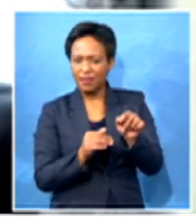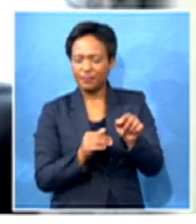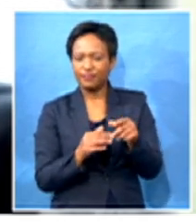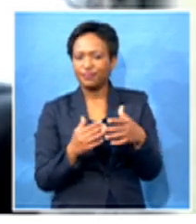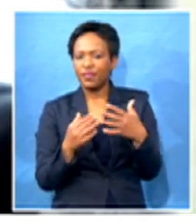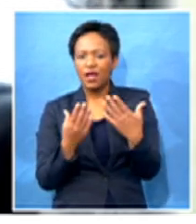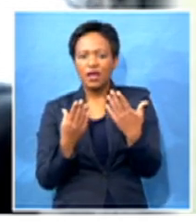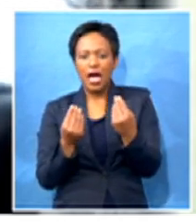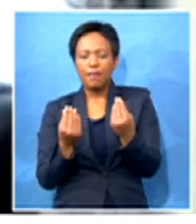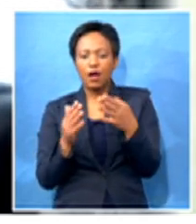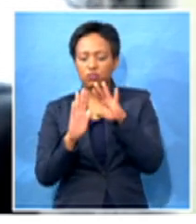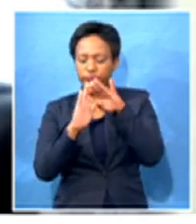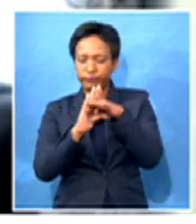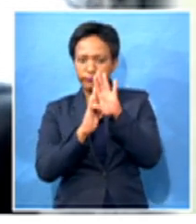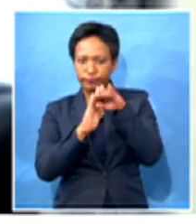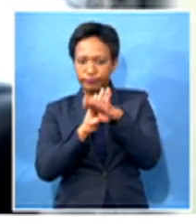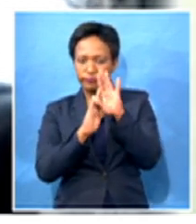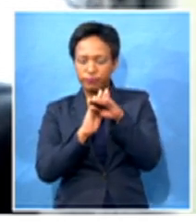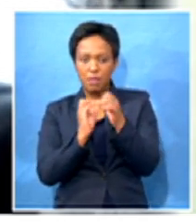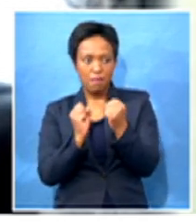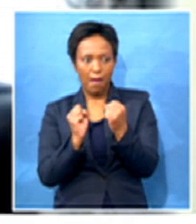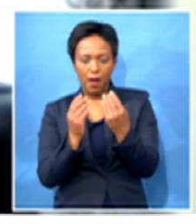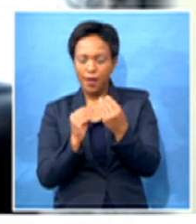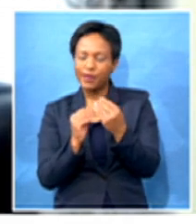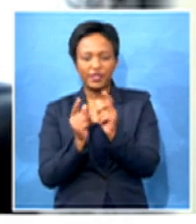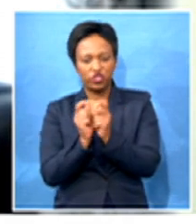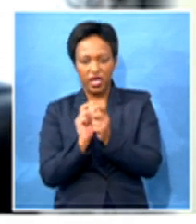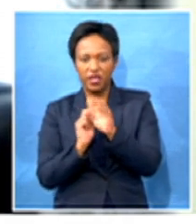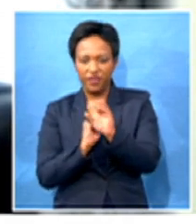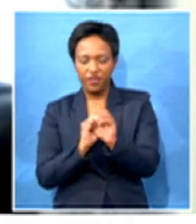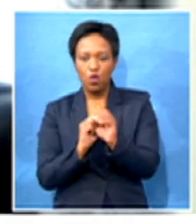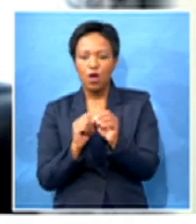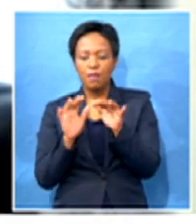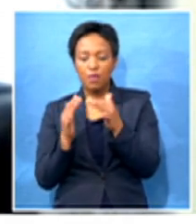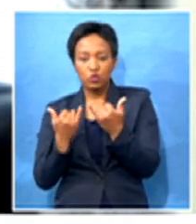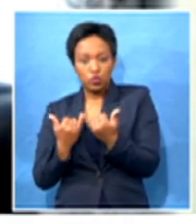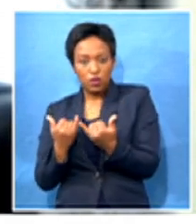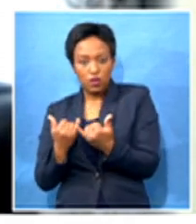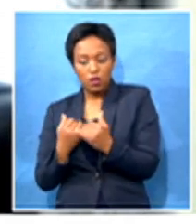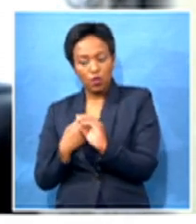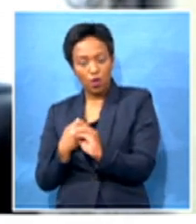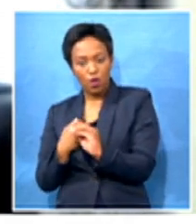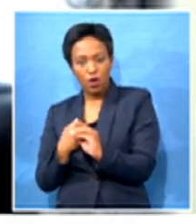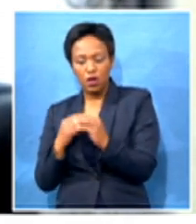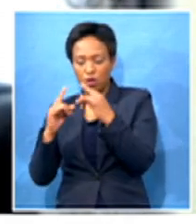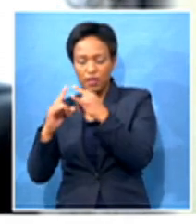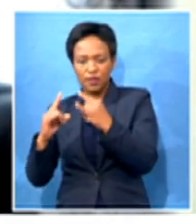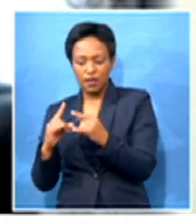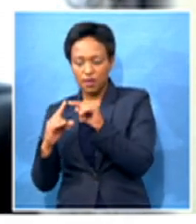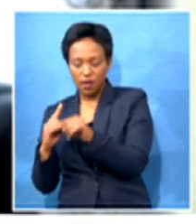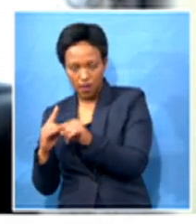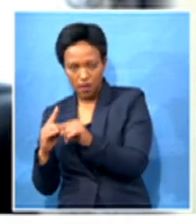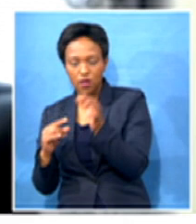number fluctuates. You have these people today in this shelter.